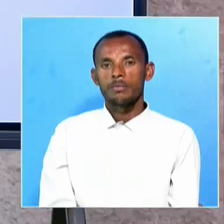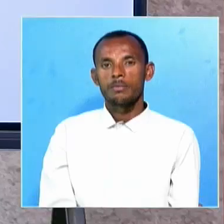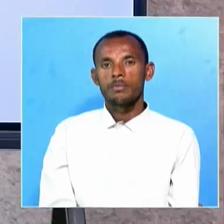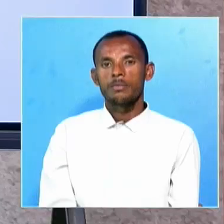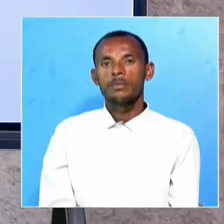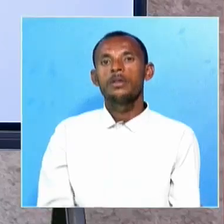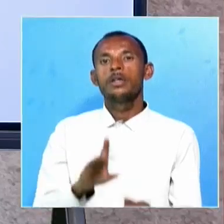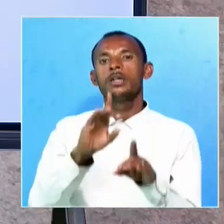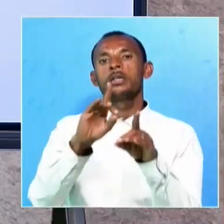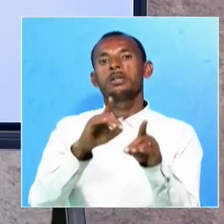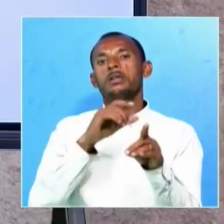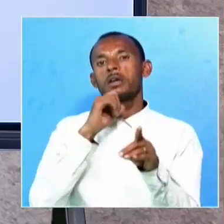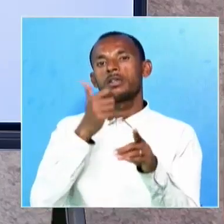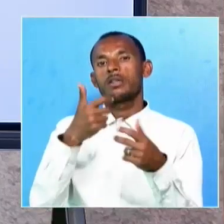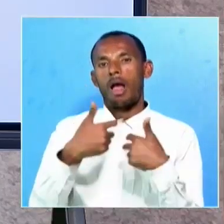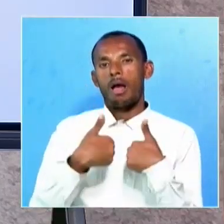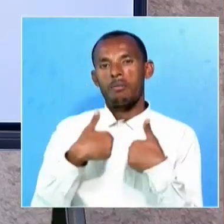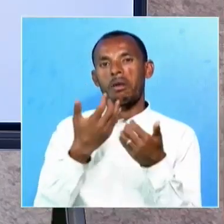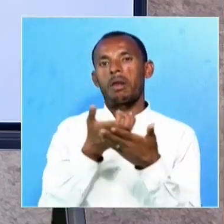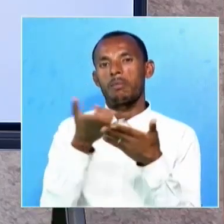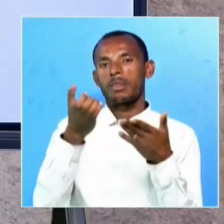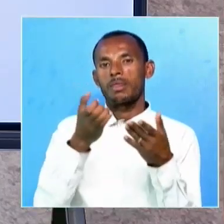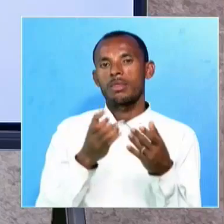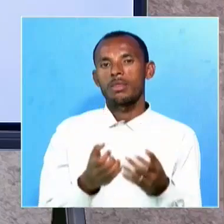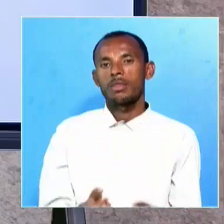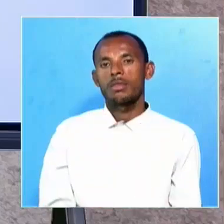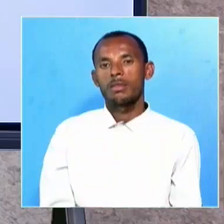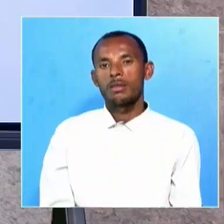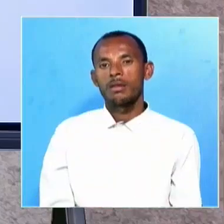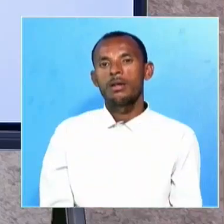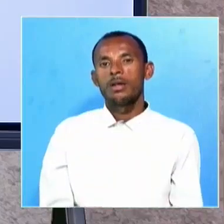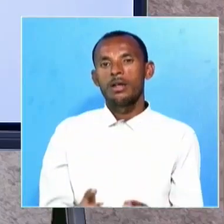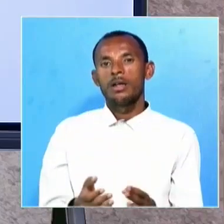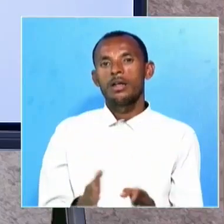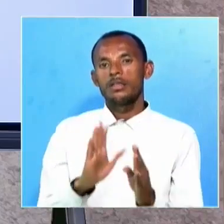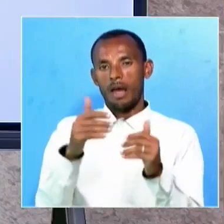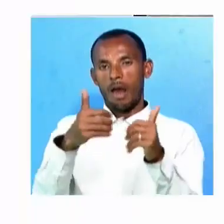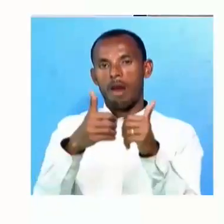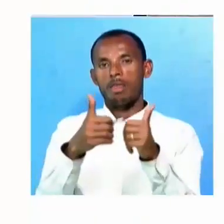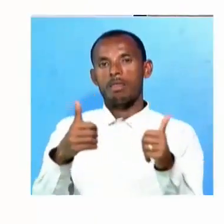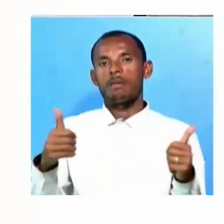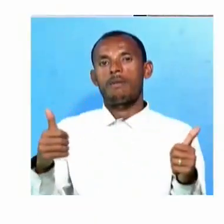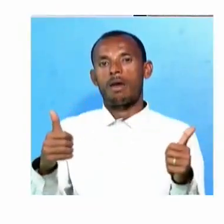doesn't have an element. Now, let's identify